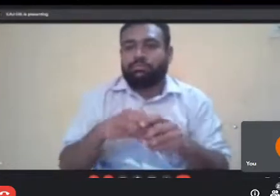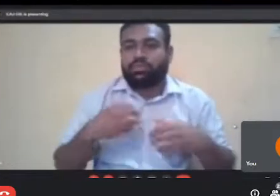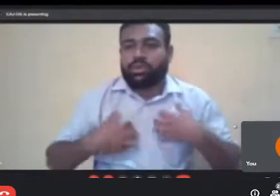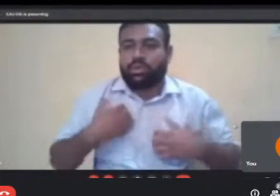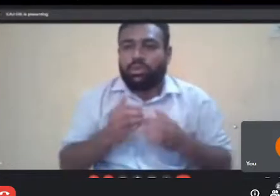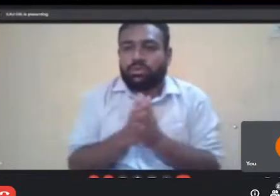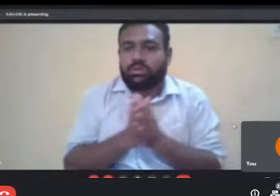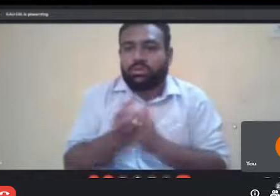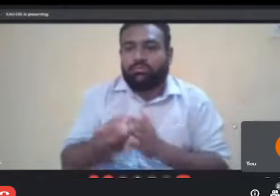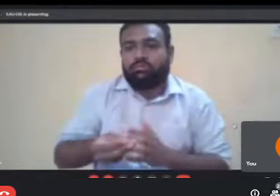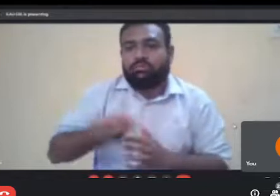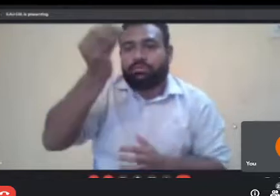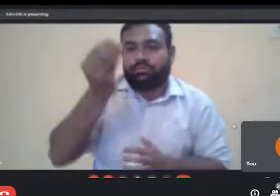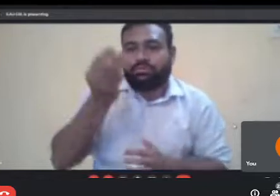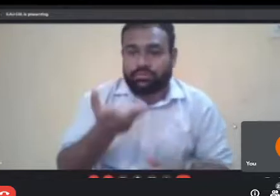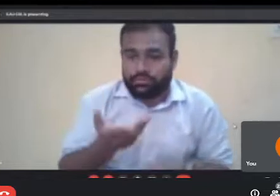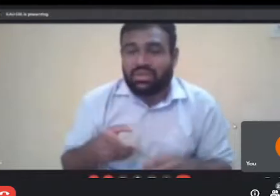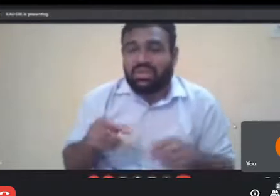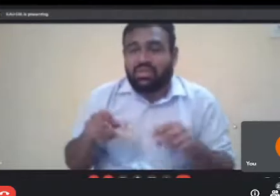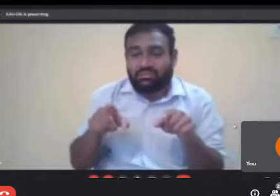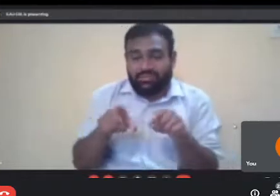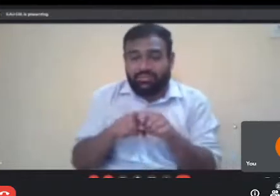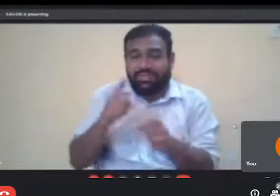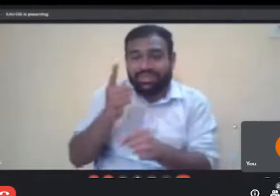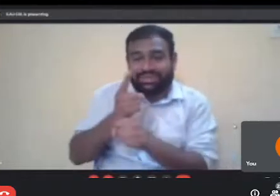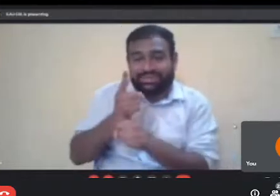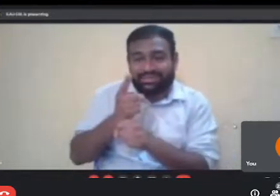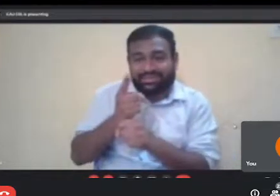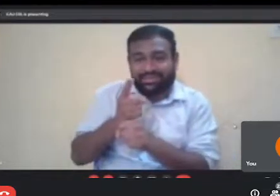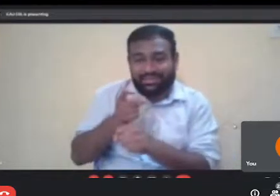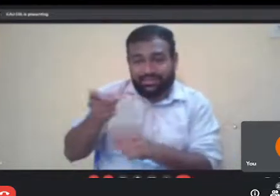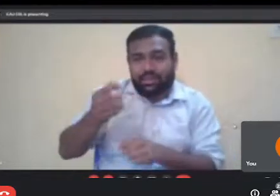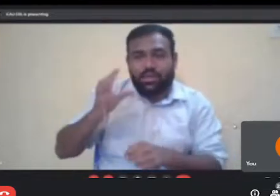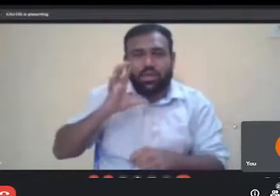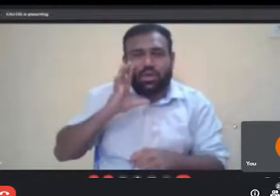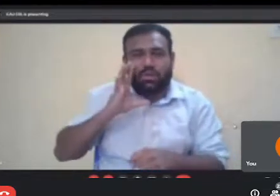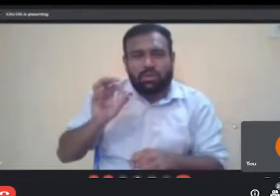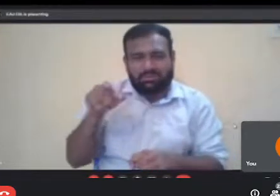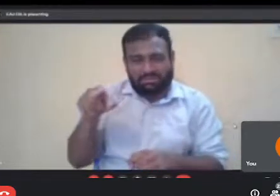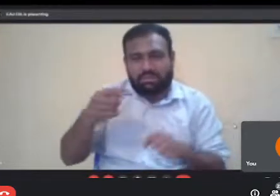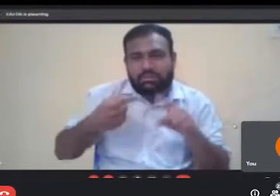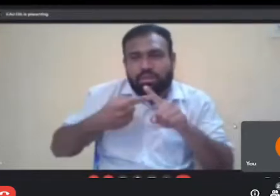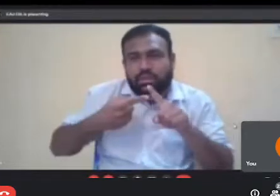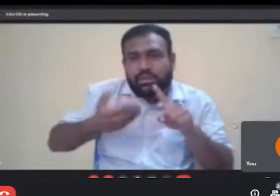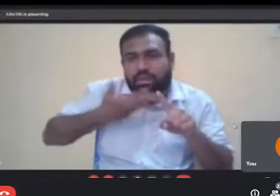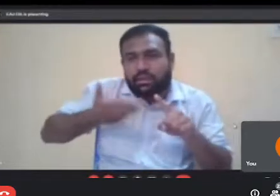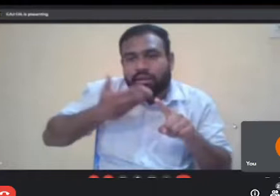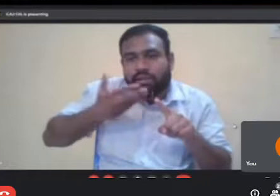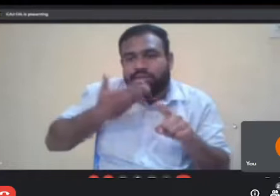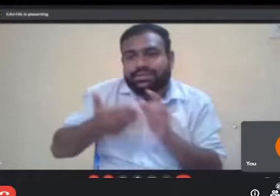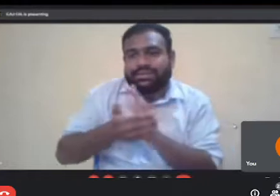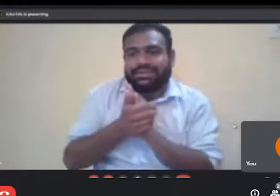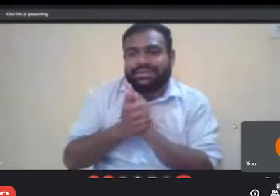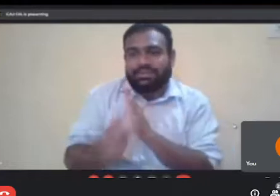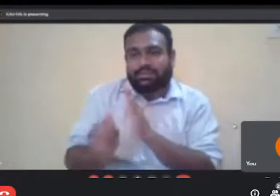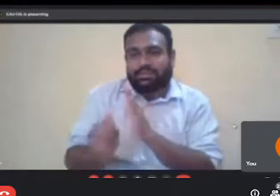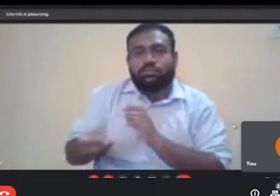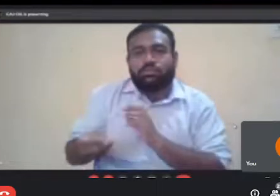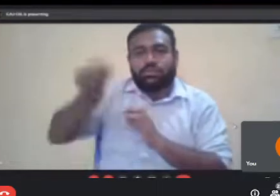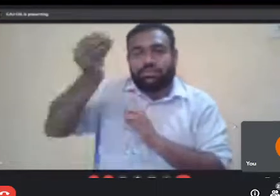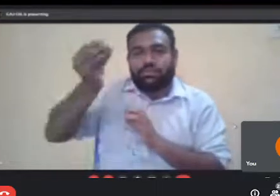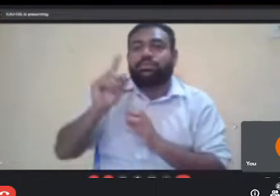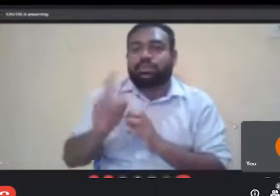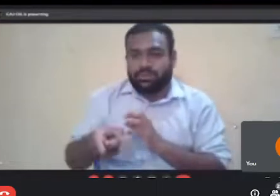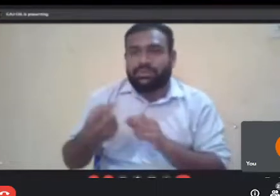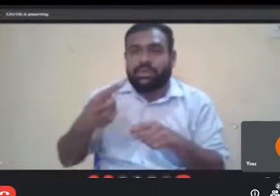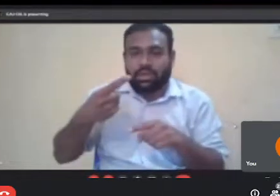has an interest level to learn and the interest level come up. So if we show some visualize things, it's very important that teacher go